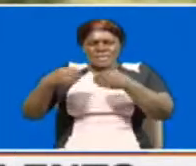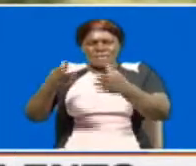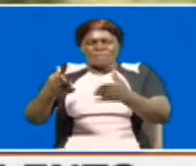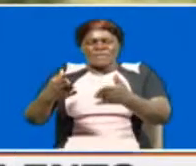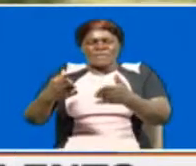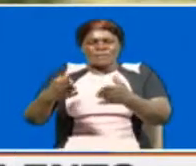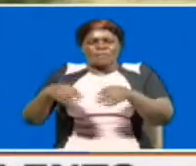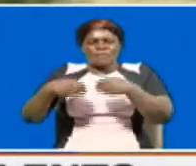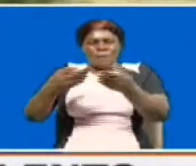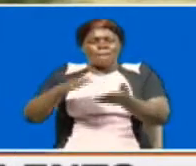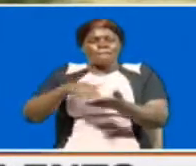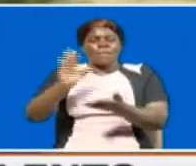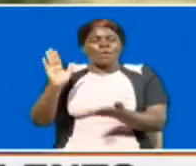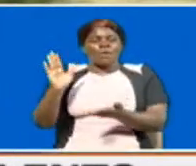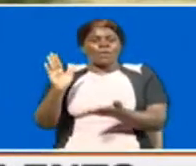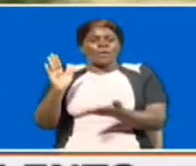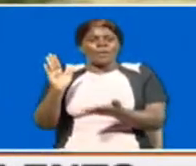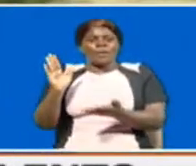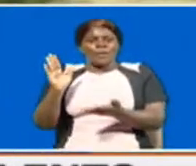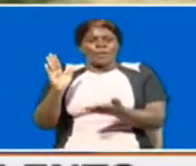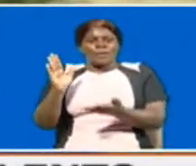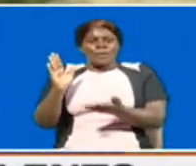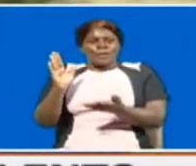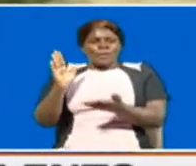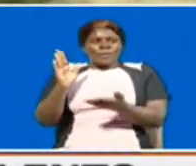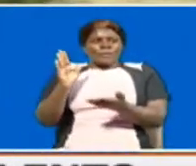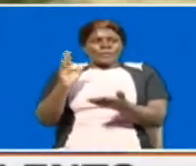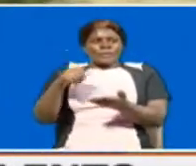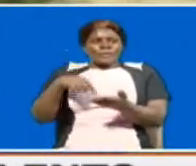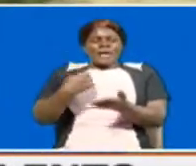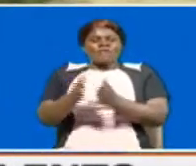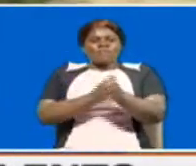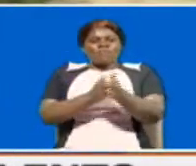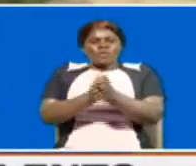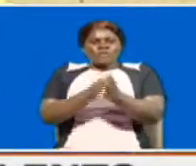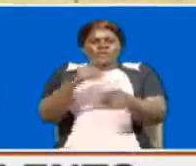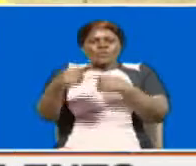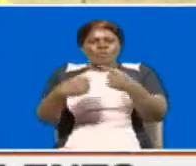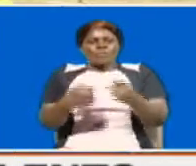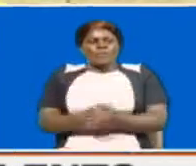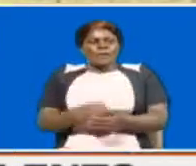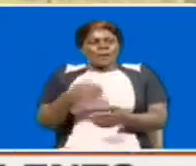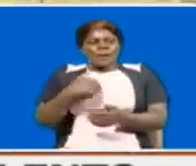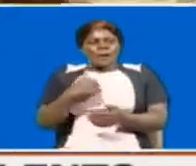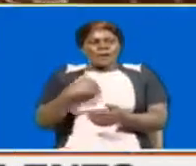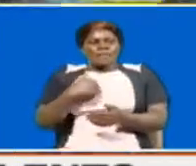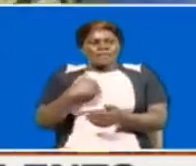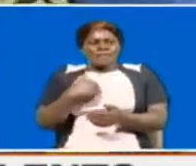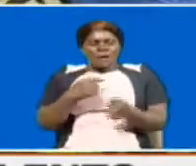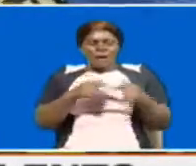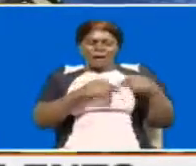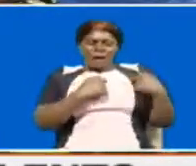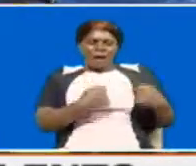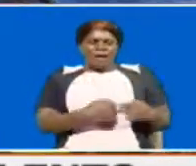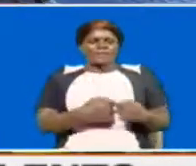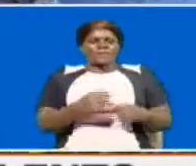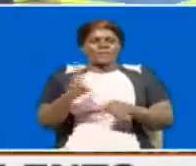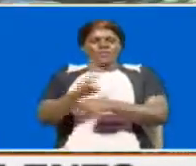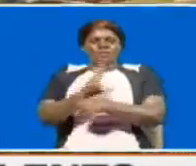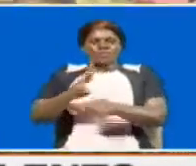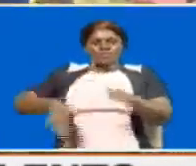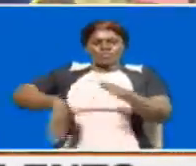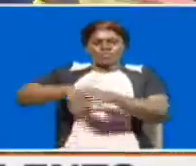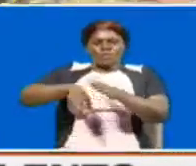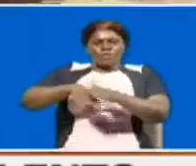I try to keep it forward as much as I can. I just try to keep myself motivated that we'll win. We have always had a heart to use